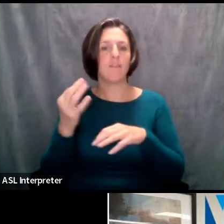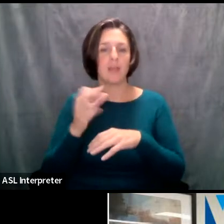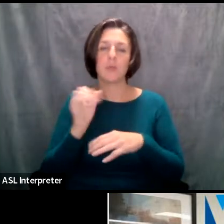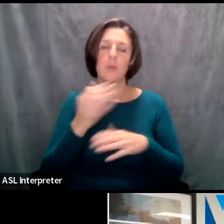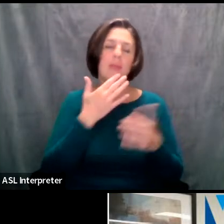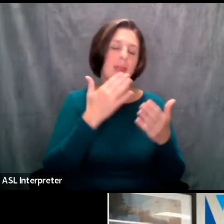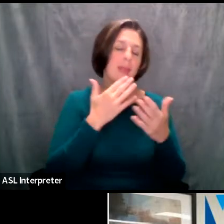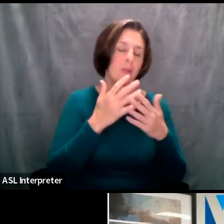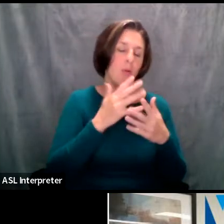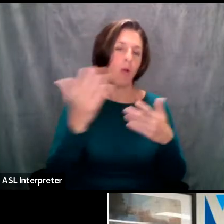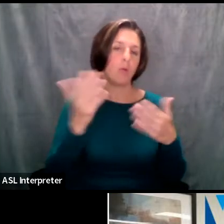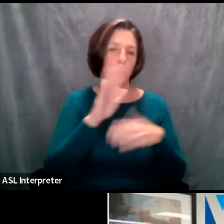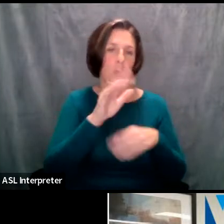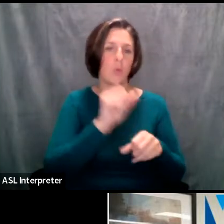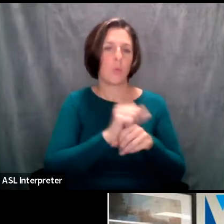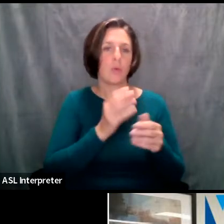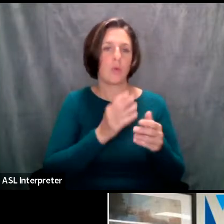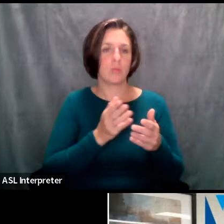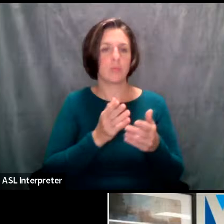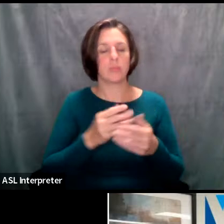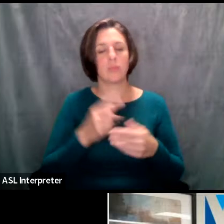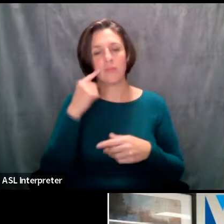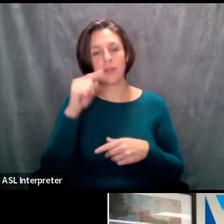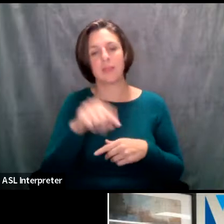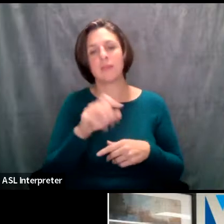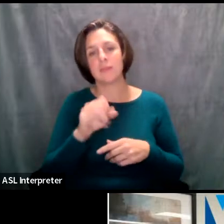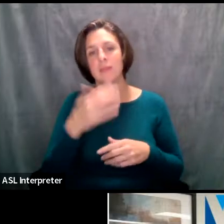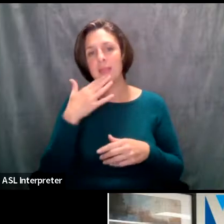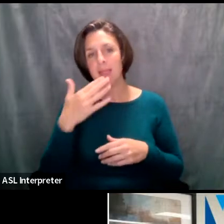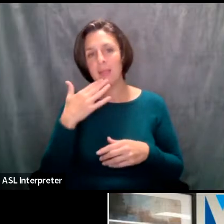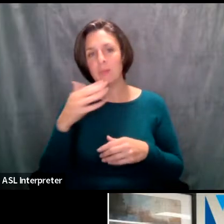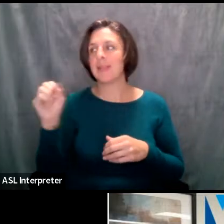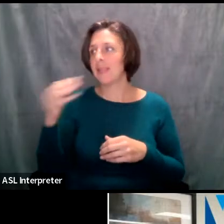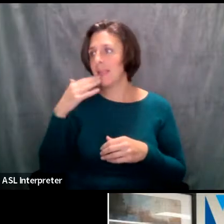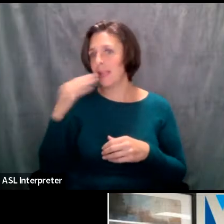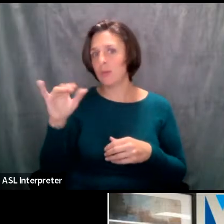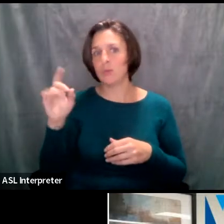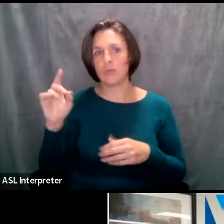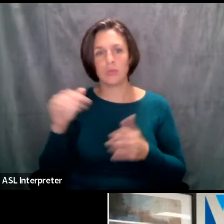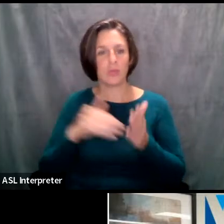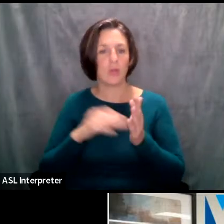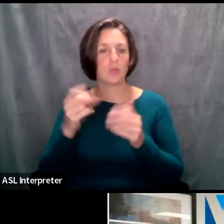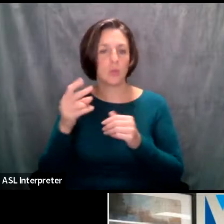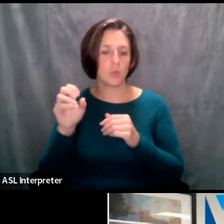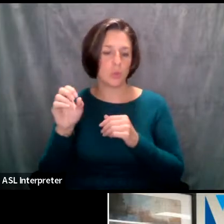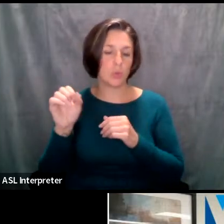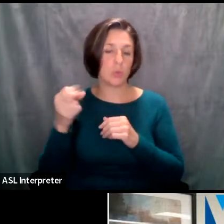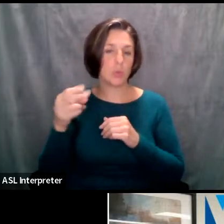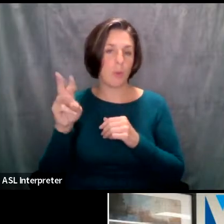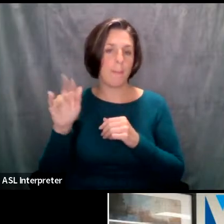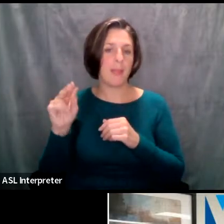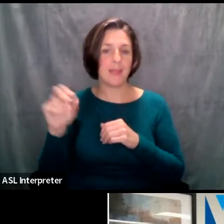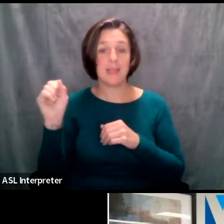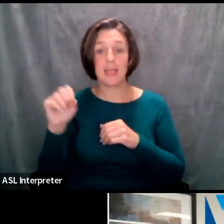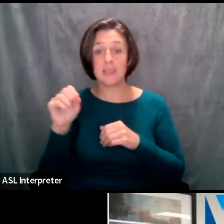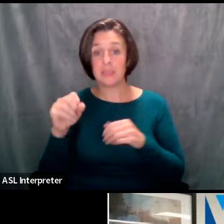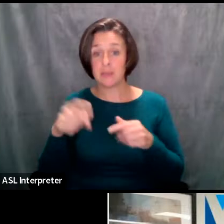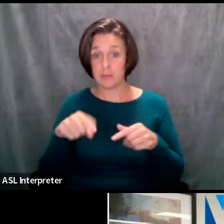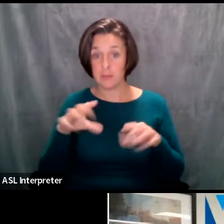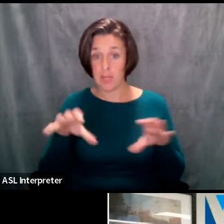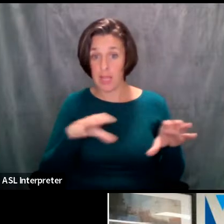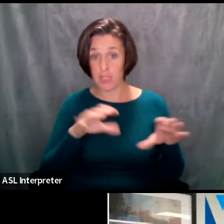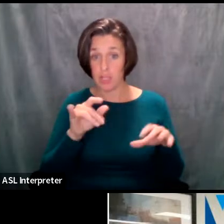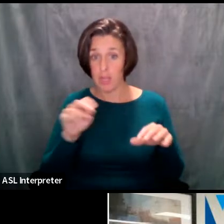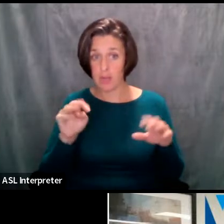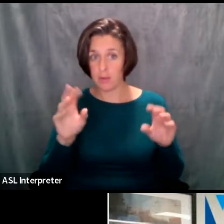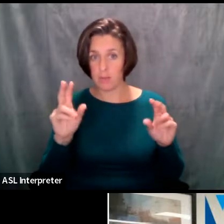this. Thank you. Yes, thank you. And thank you, Dr. Sherman. Okay, do we need is this an action item? No,